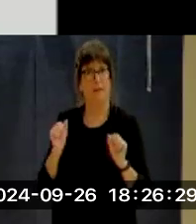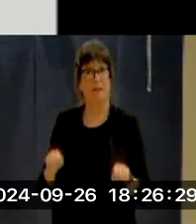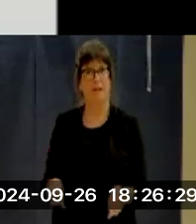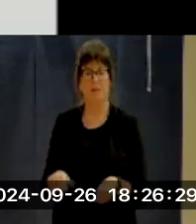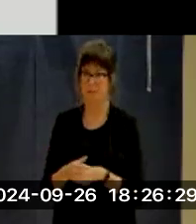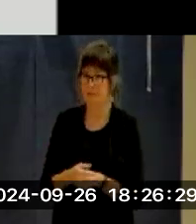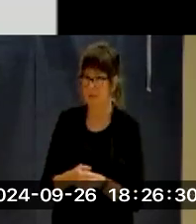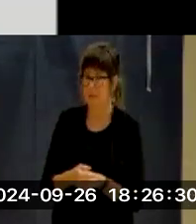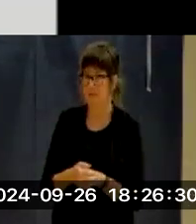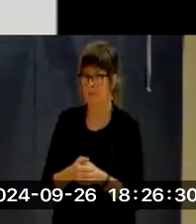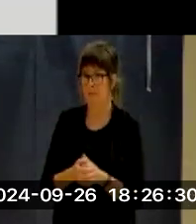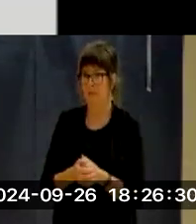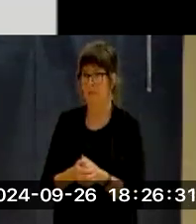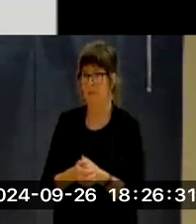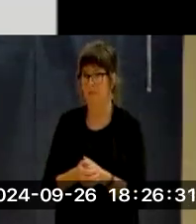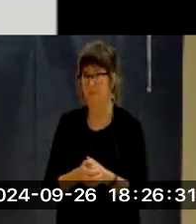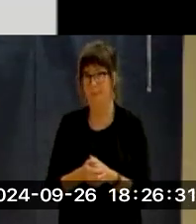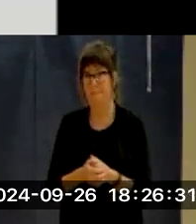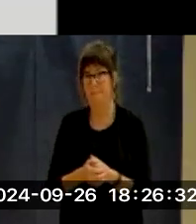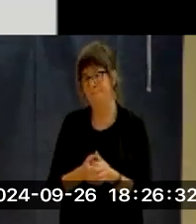Crooks and con men know that.